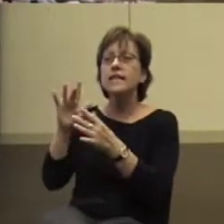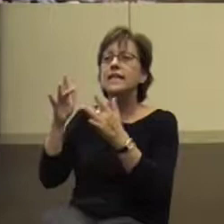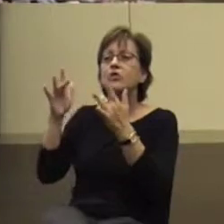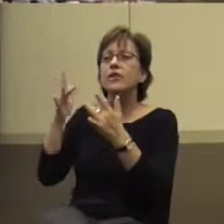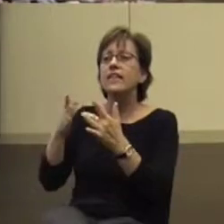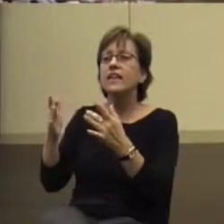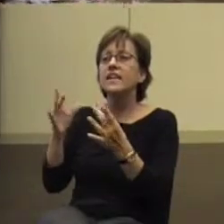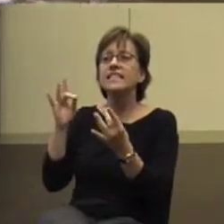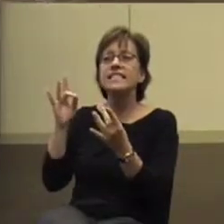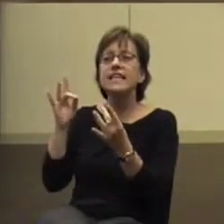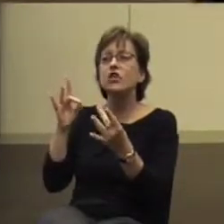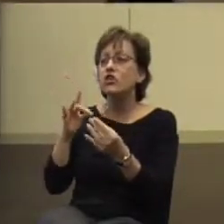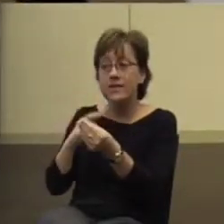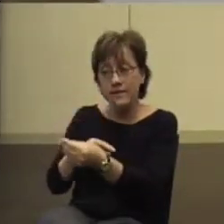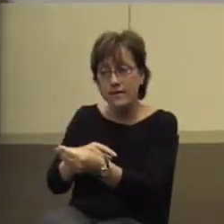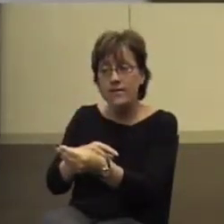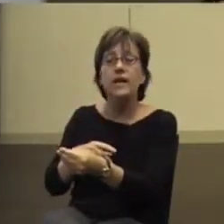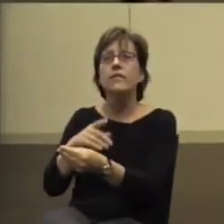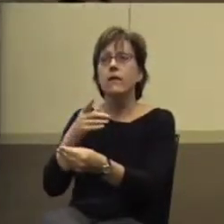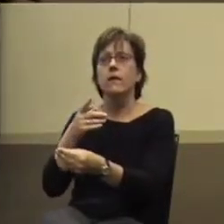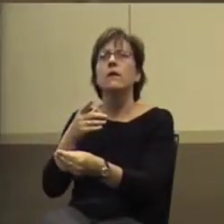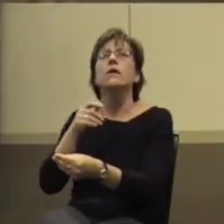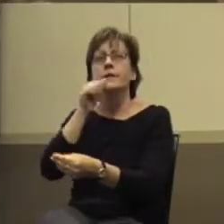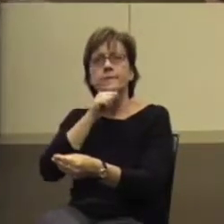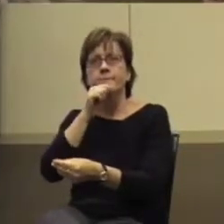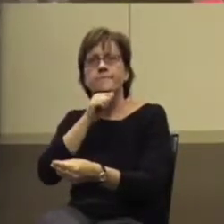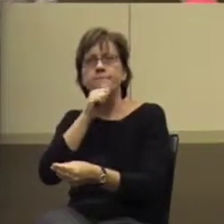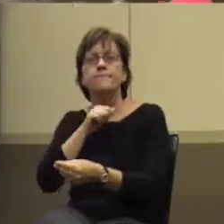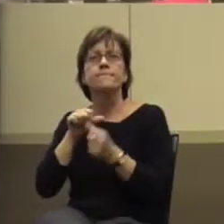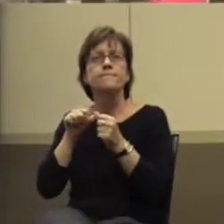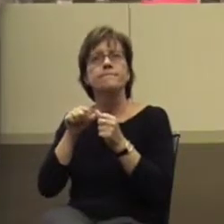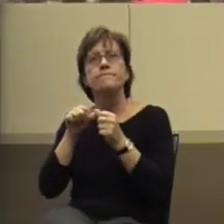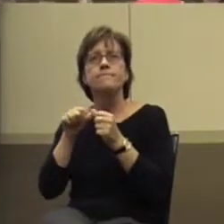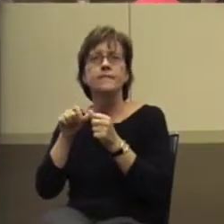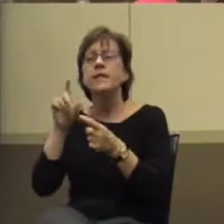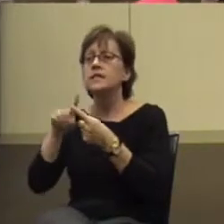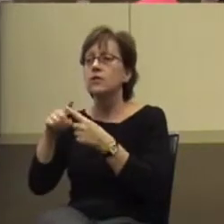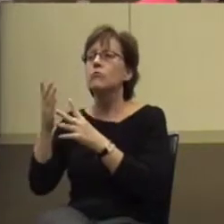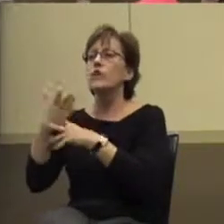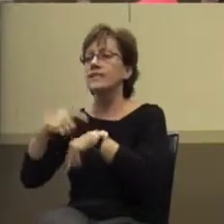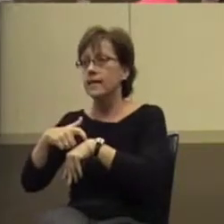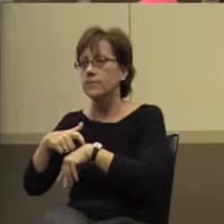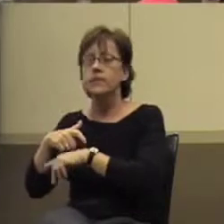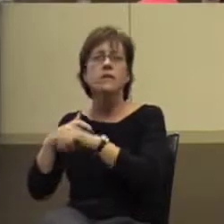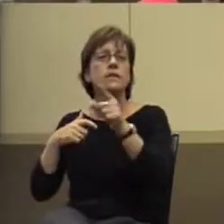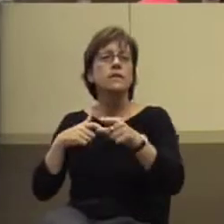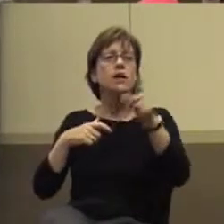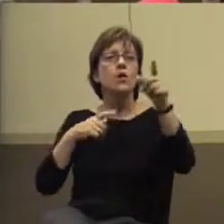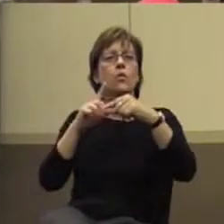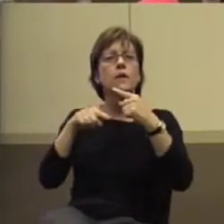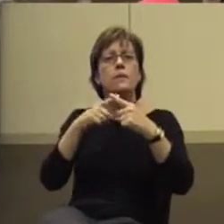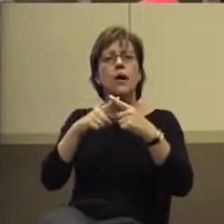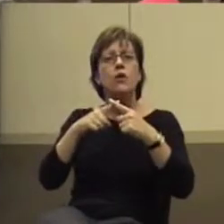than problem behavior, yeah. What about the use of a visual weight strip?